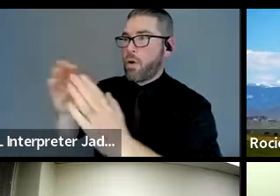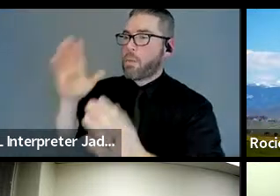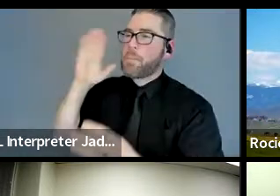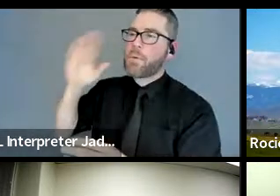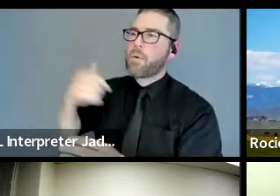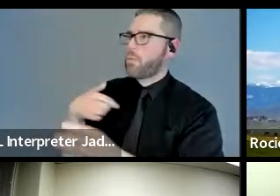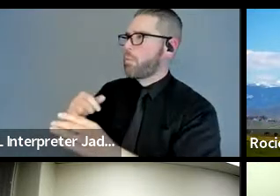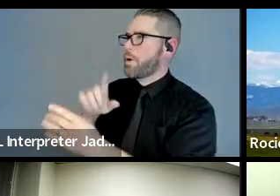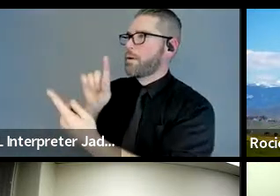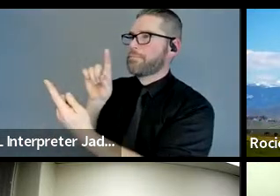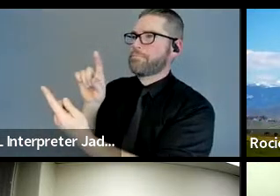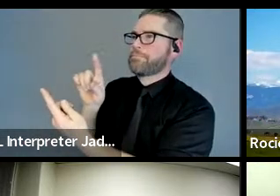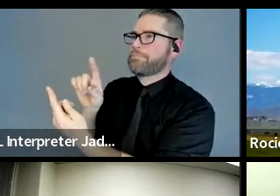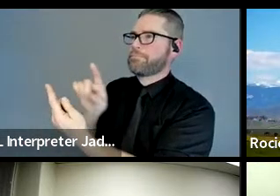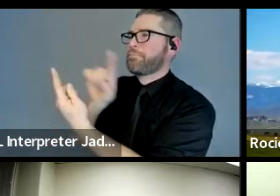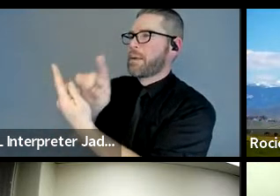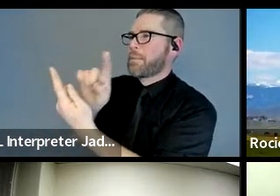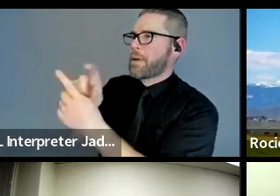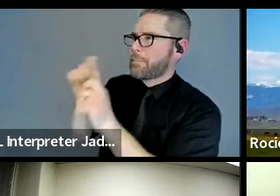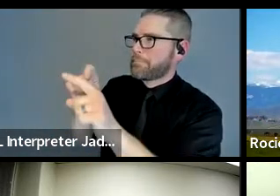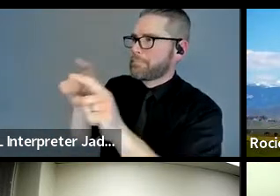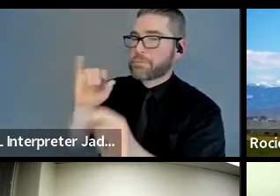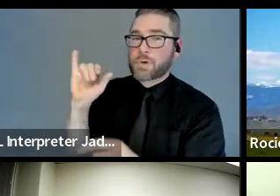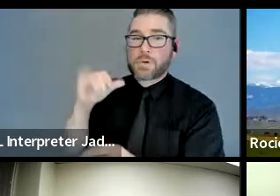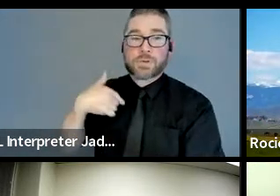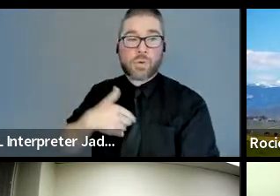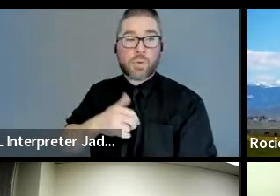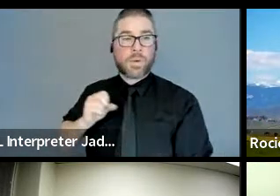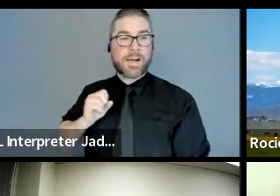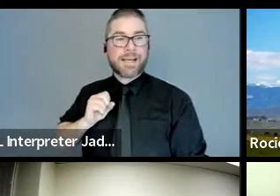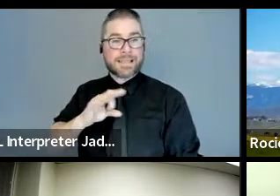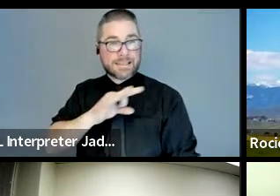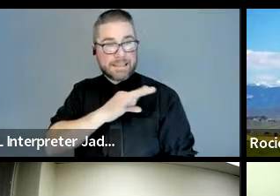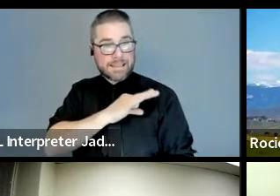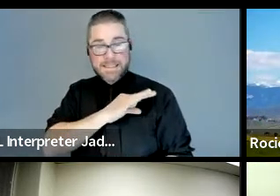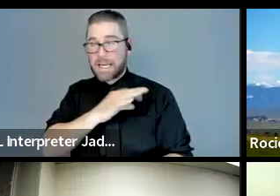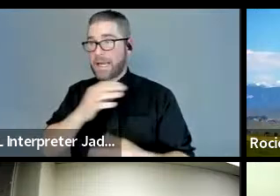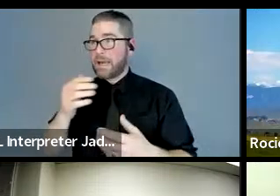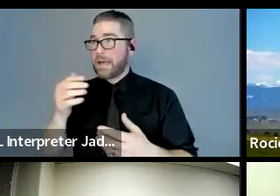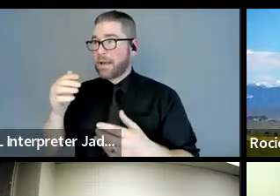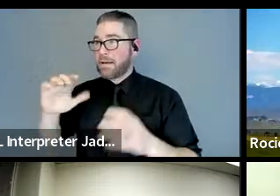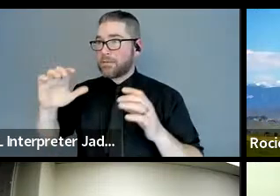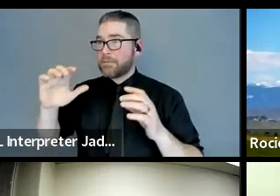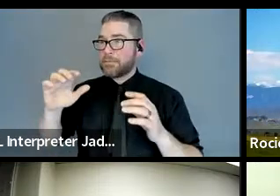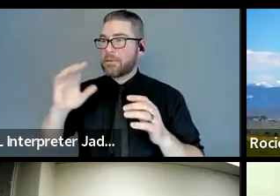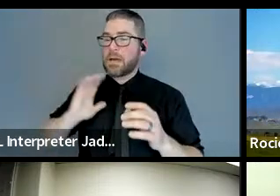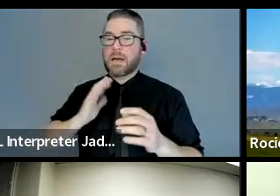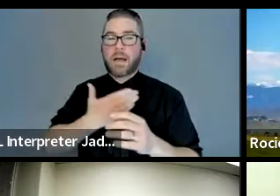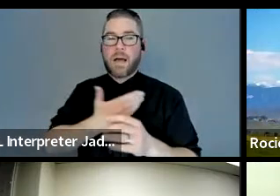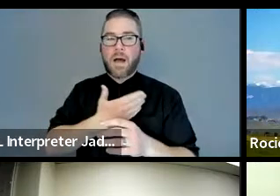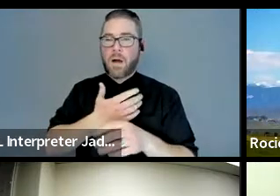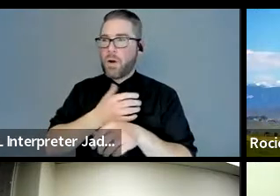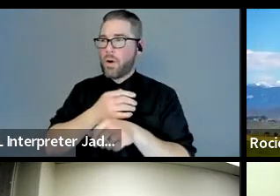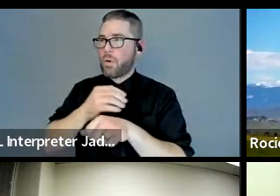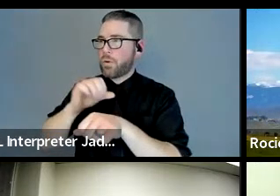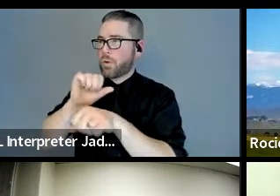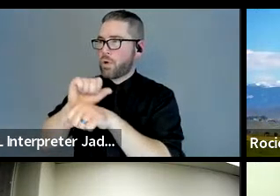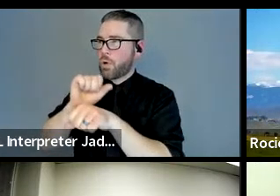are focused specifically. Their work plan would be specifically for doing home outreach